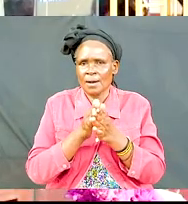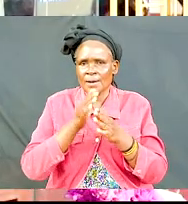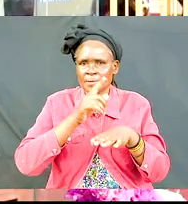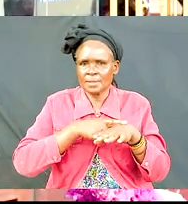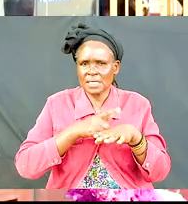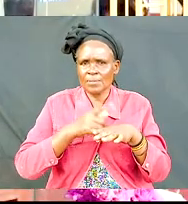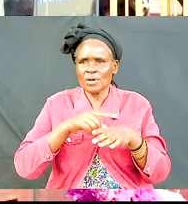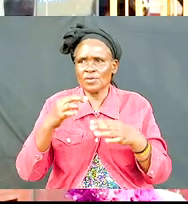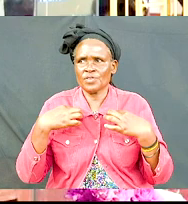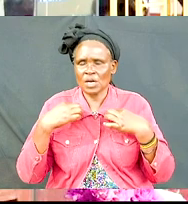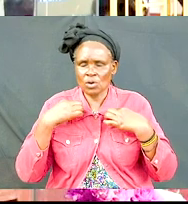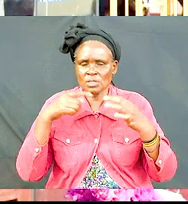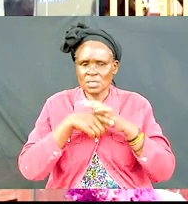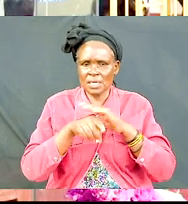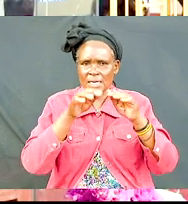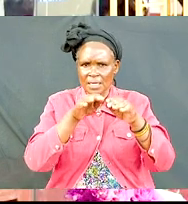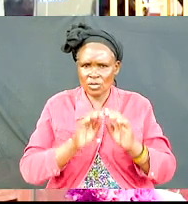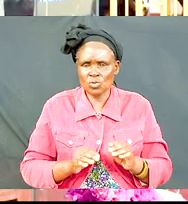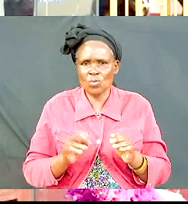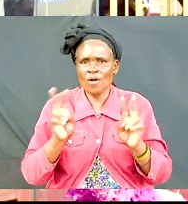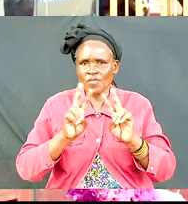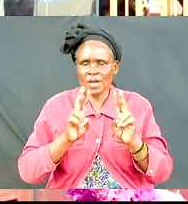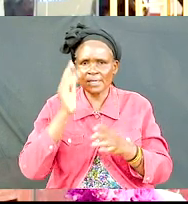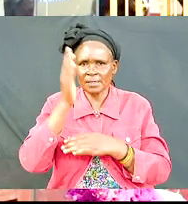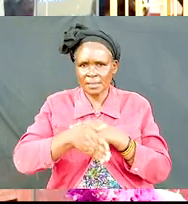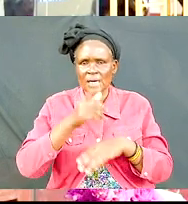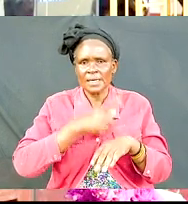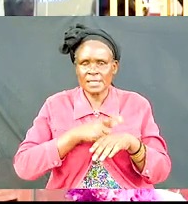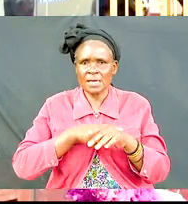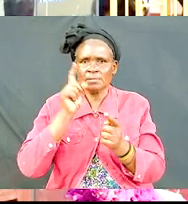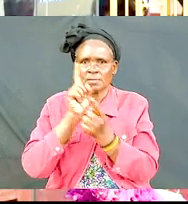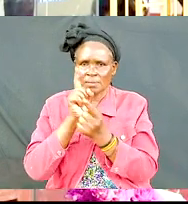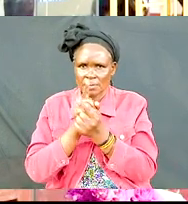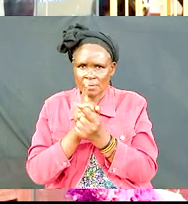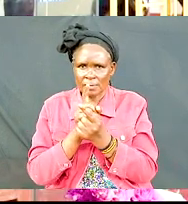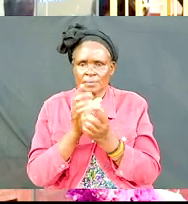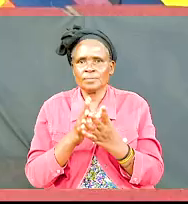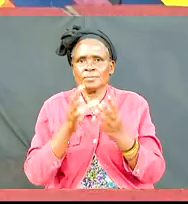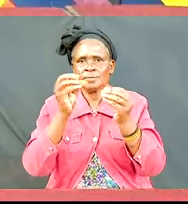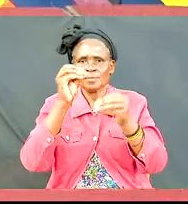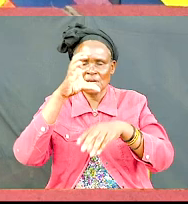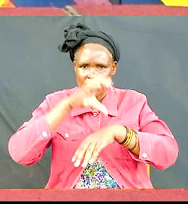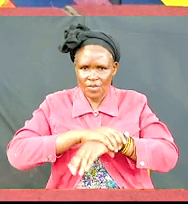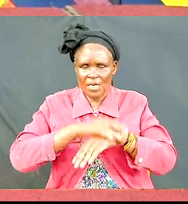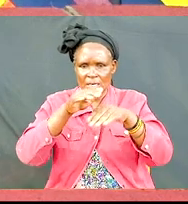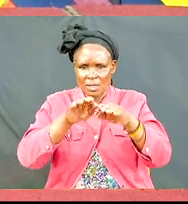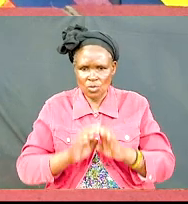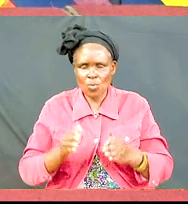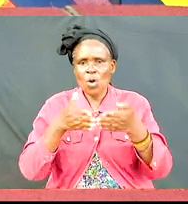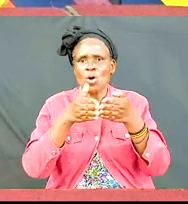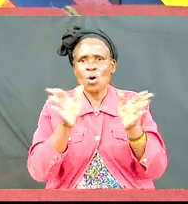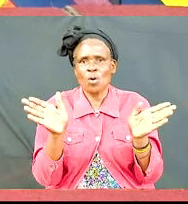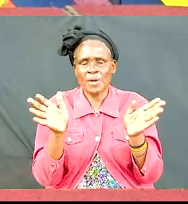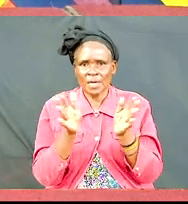even closed the tomb very tightly, when the disciples go, they find the tomb open,